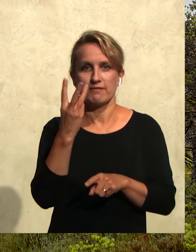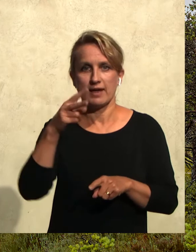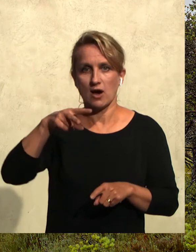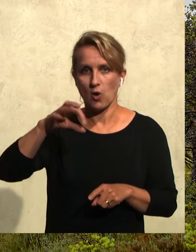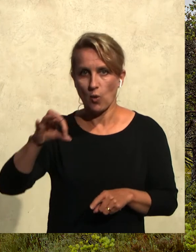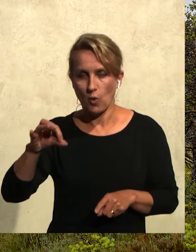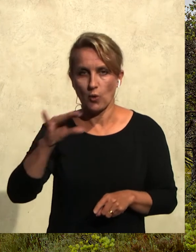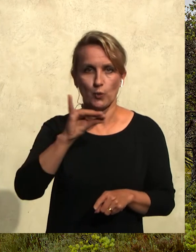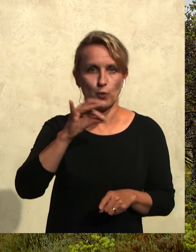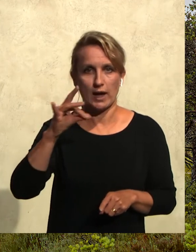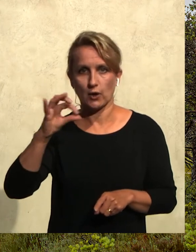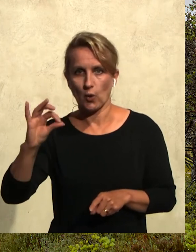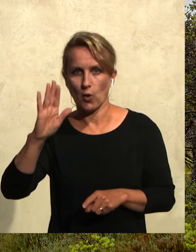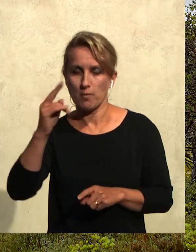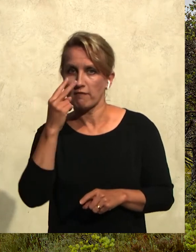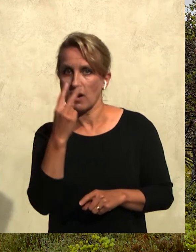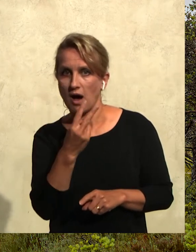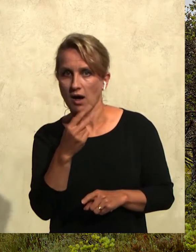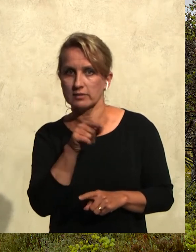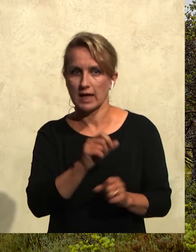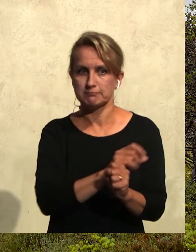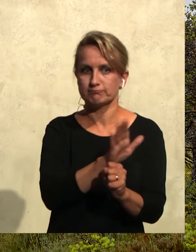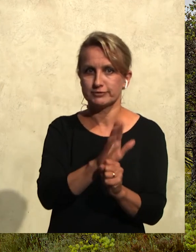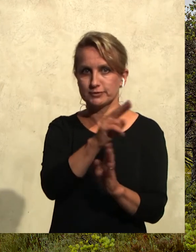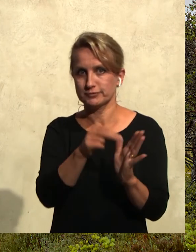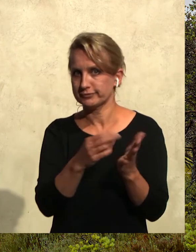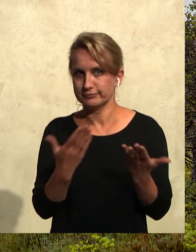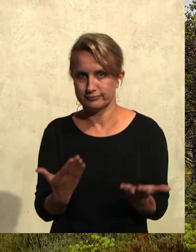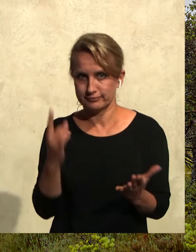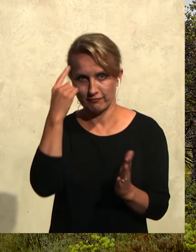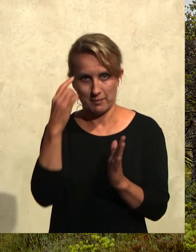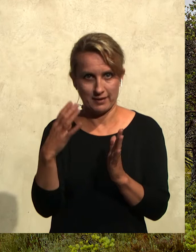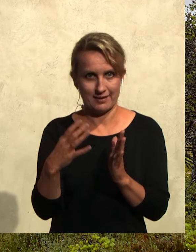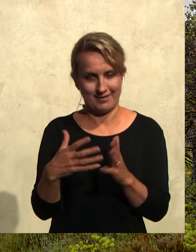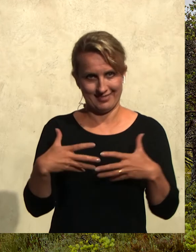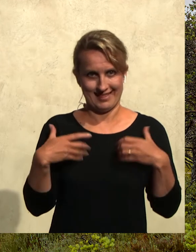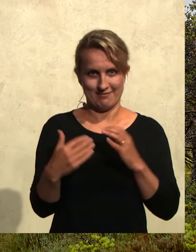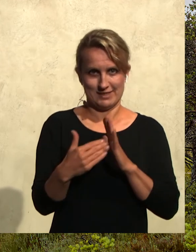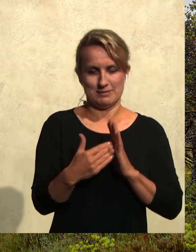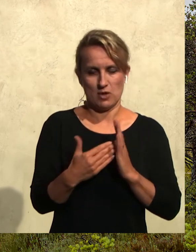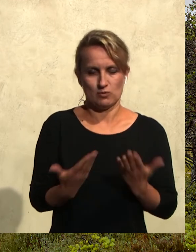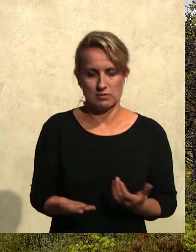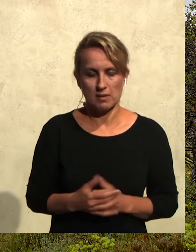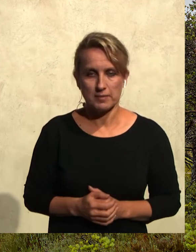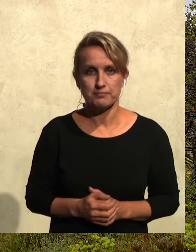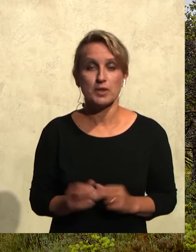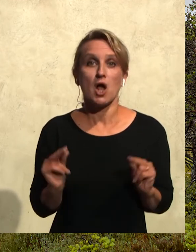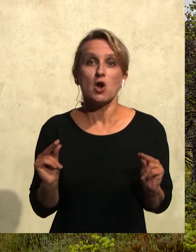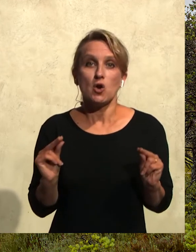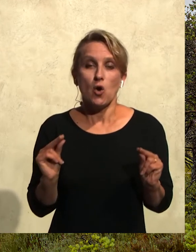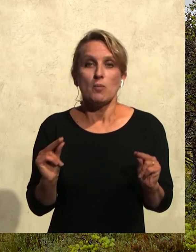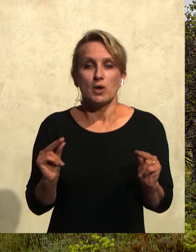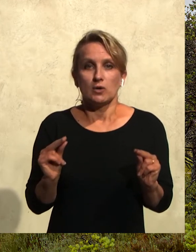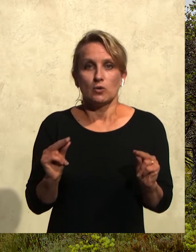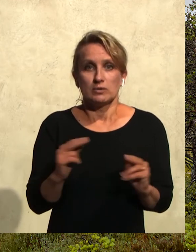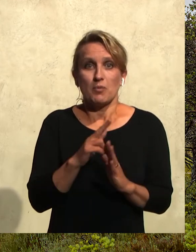thirdly, the all-important question is, okay, we have significant challenge here, what to do about it, and what can we learn